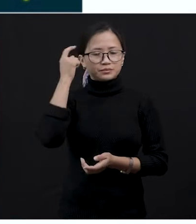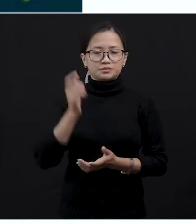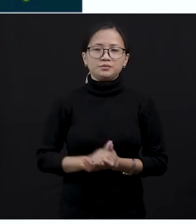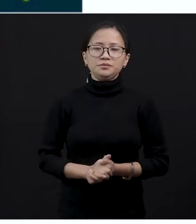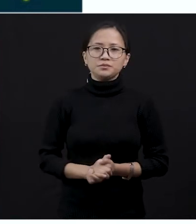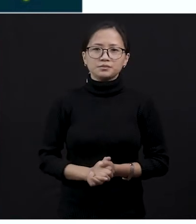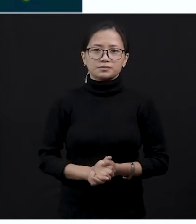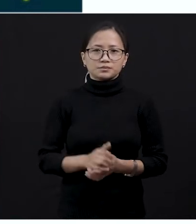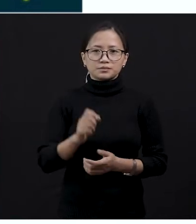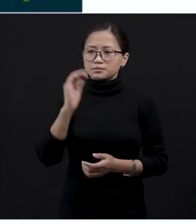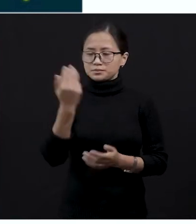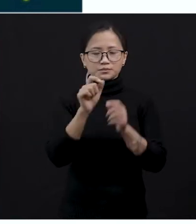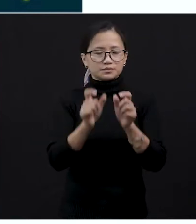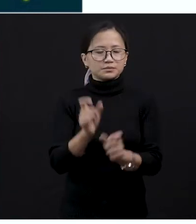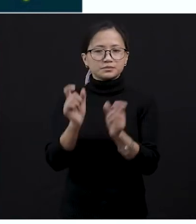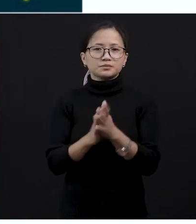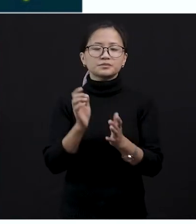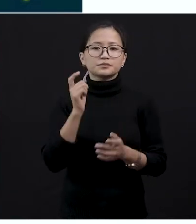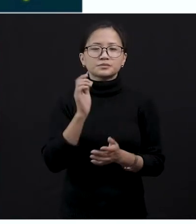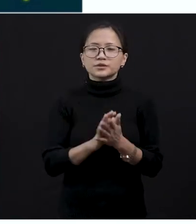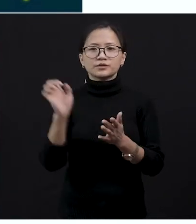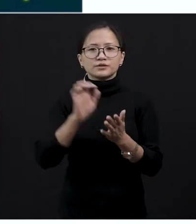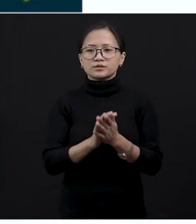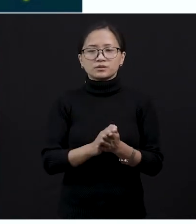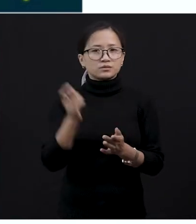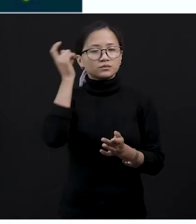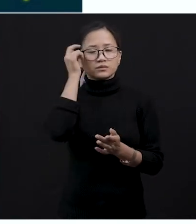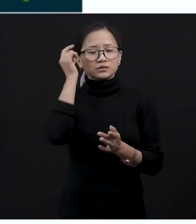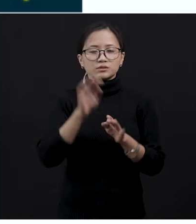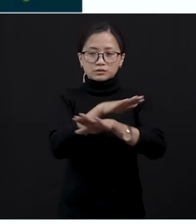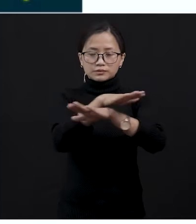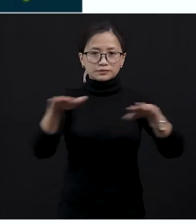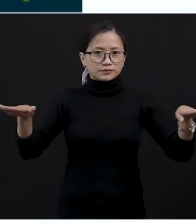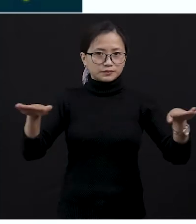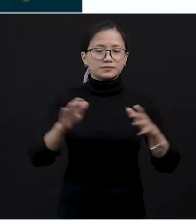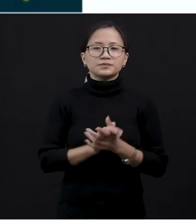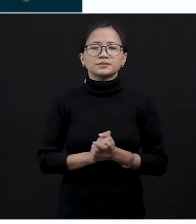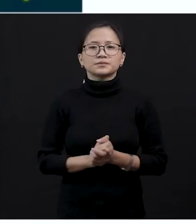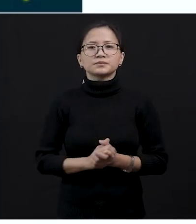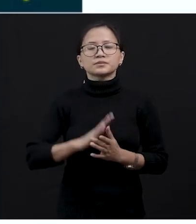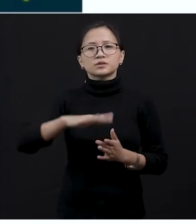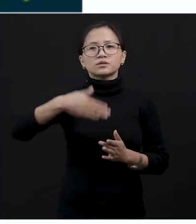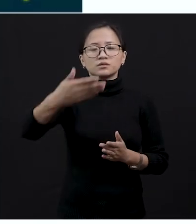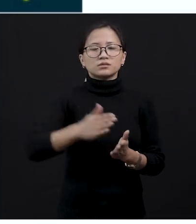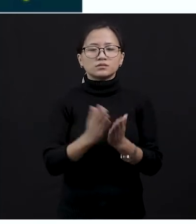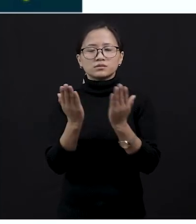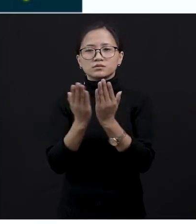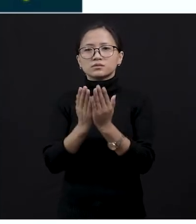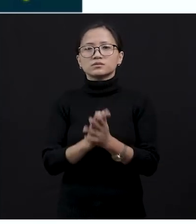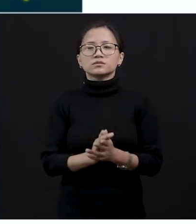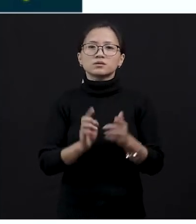right? Some people even thought that the earth was flat, right? And then later on, because of the